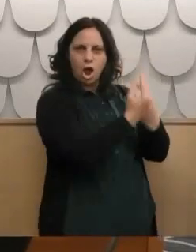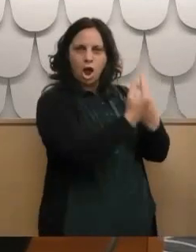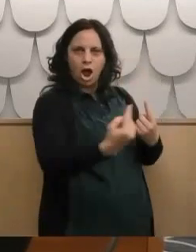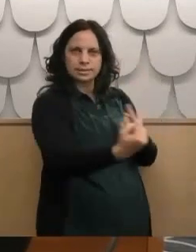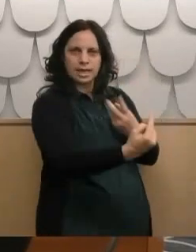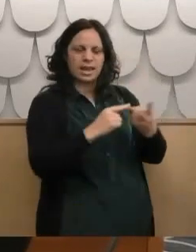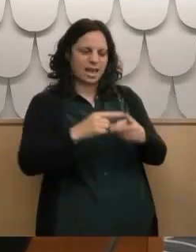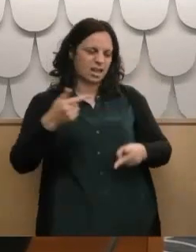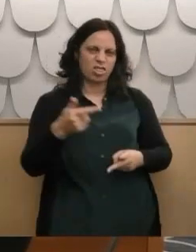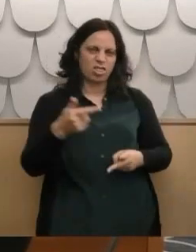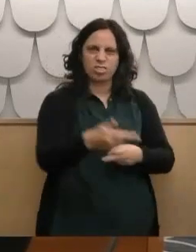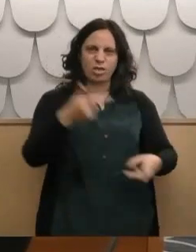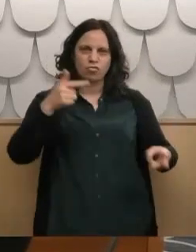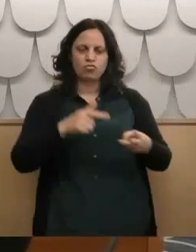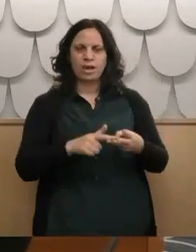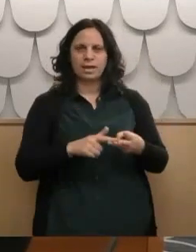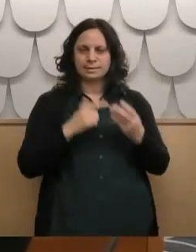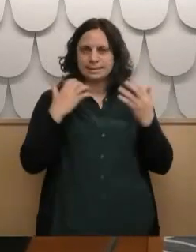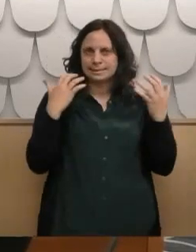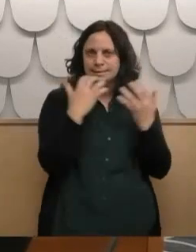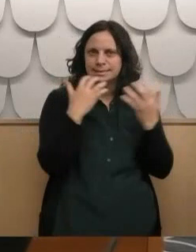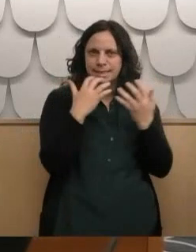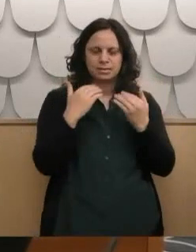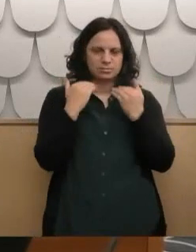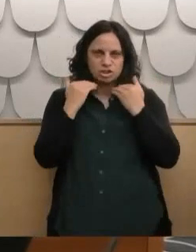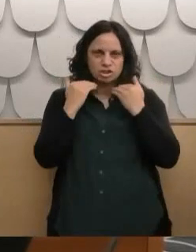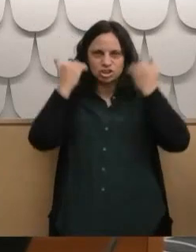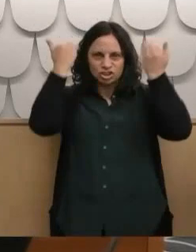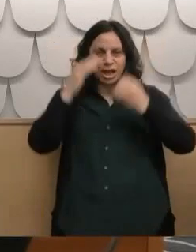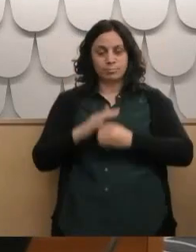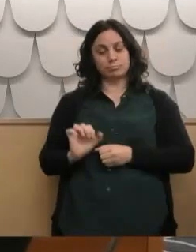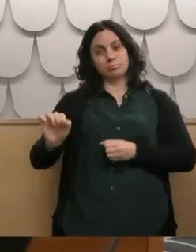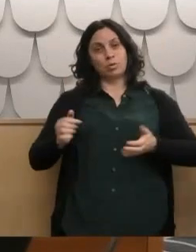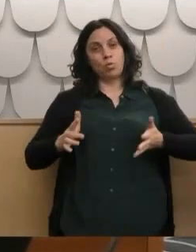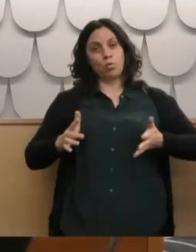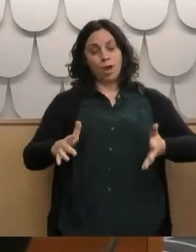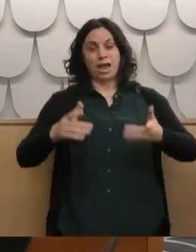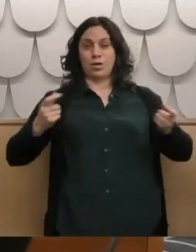scared, ashamed. That is how pedophiles operate.